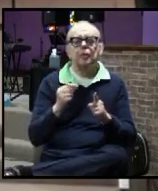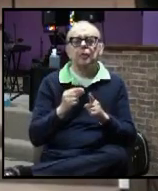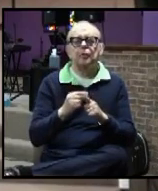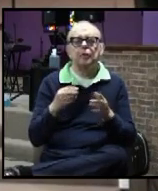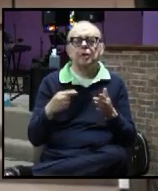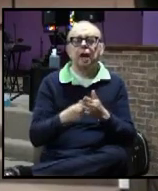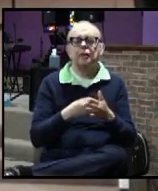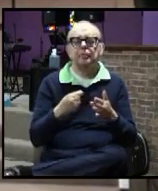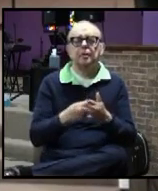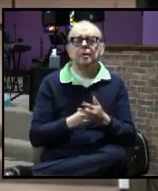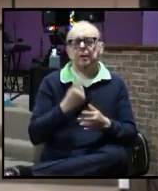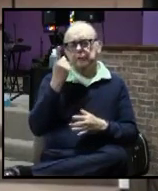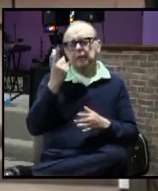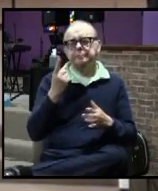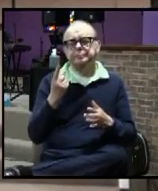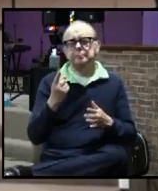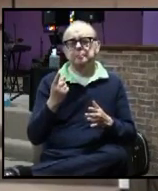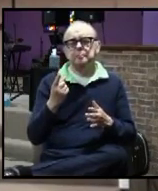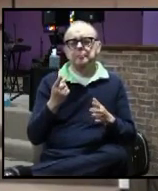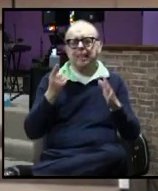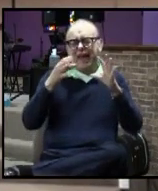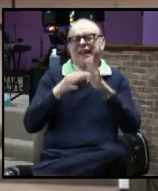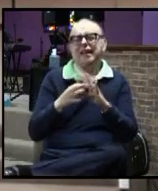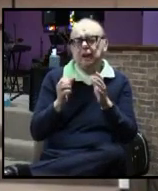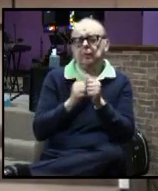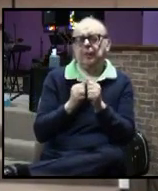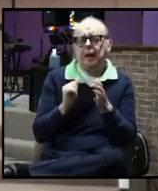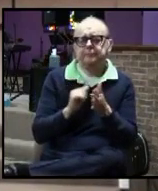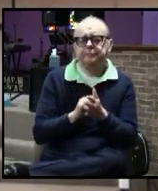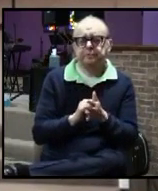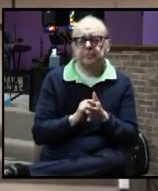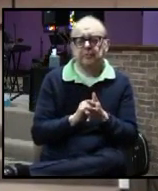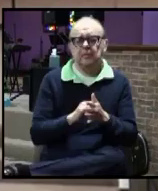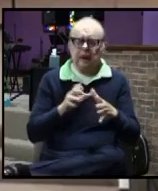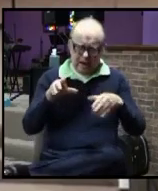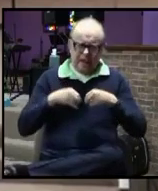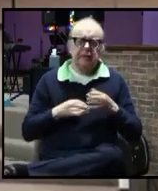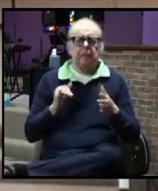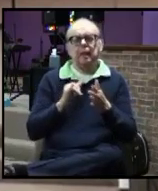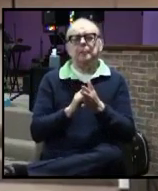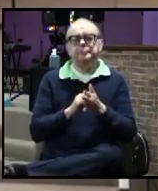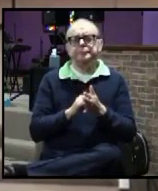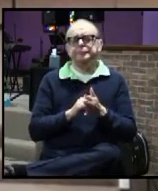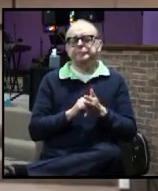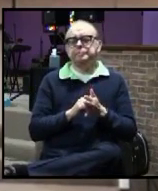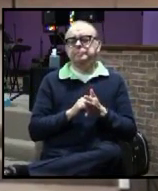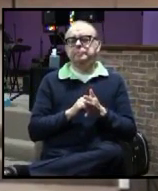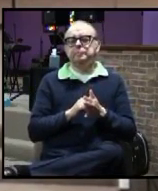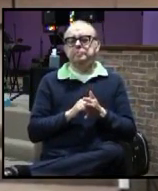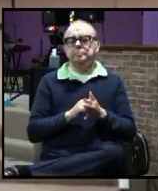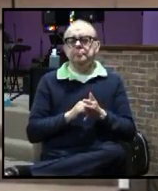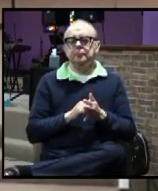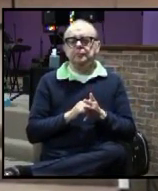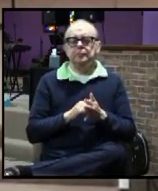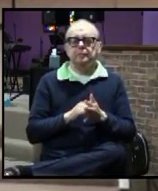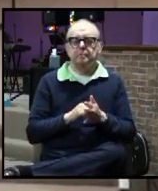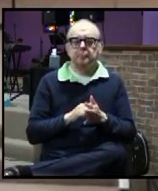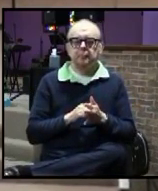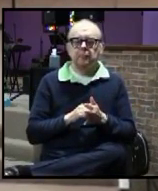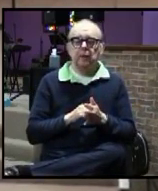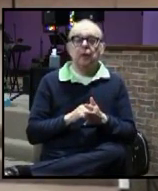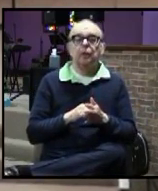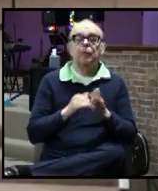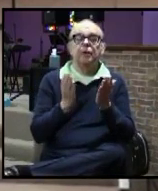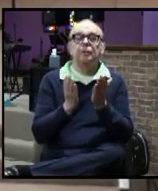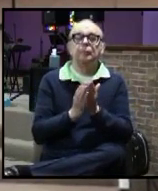have to understand it and relate to that and accept it. Now, I want to set this up for you. We're going to be in